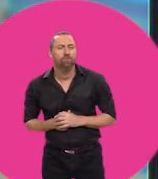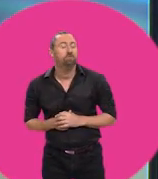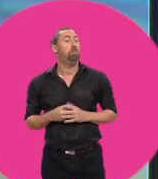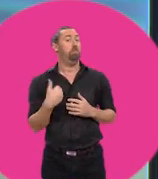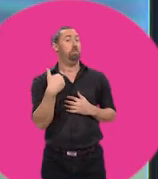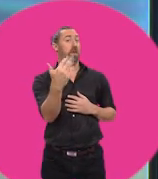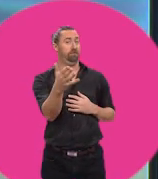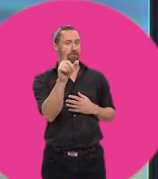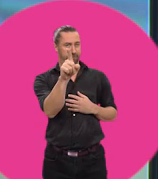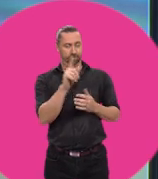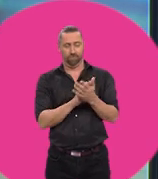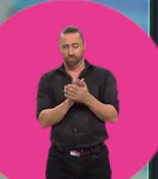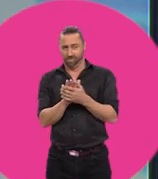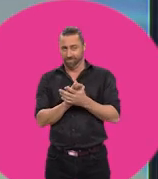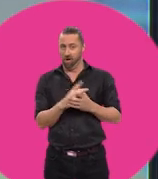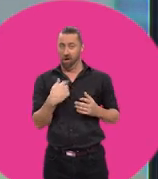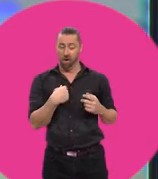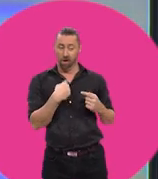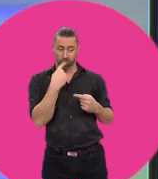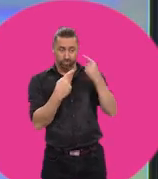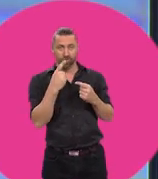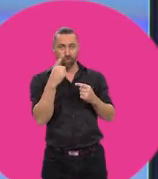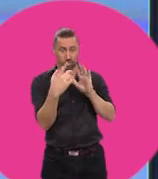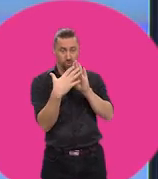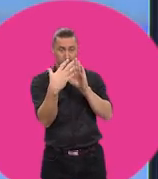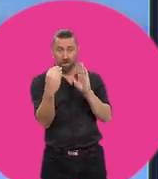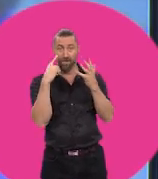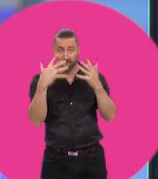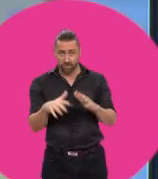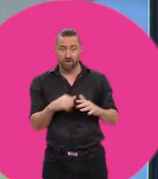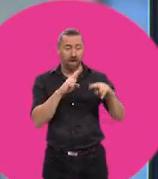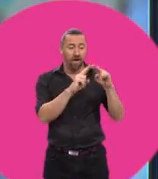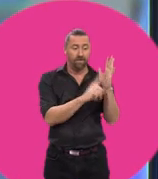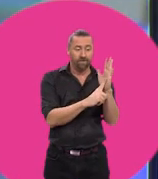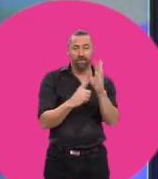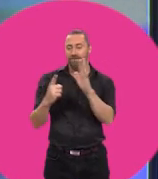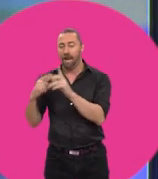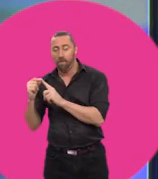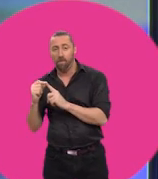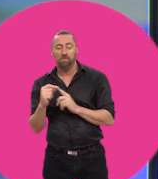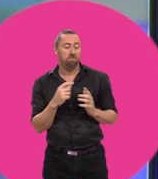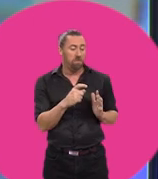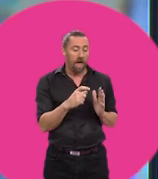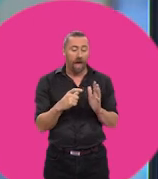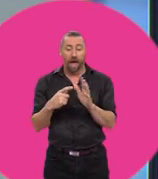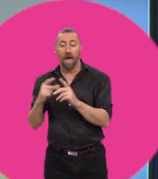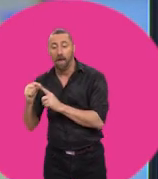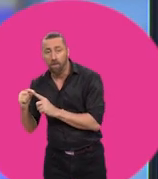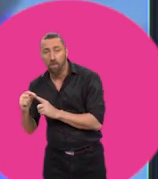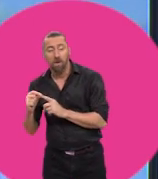I'll give you some. How about I read them first and then you read them after me? Flap,